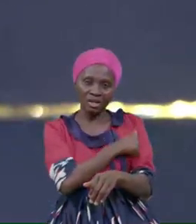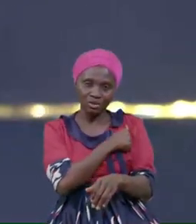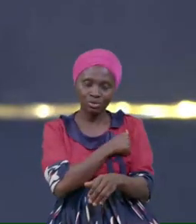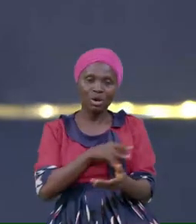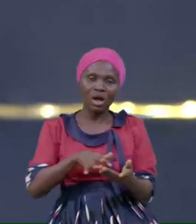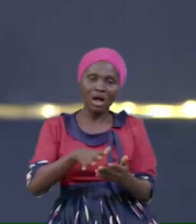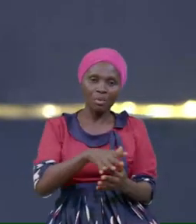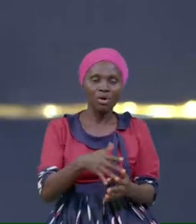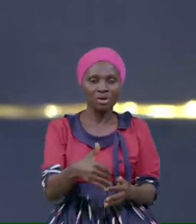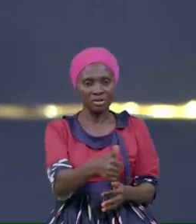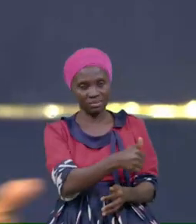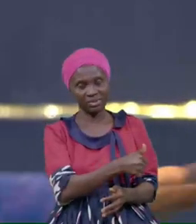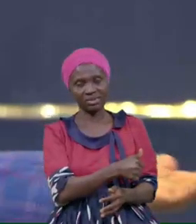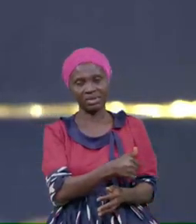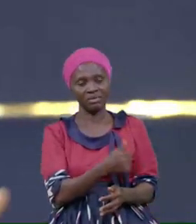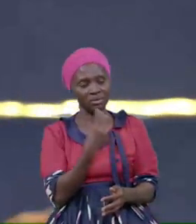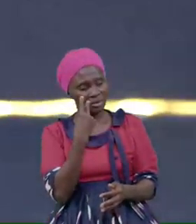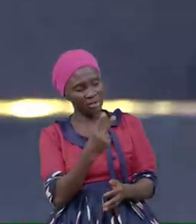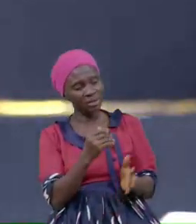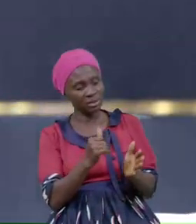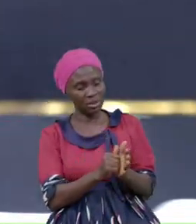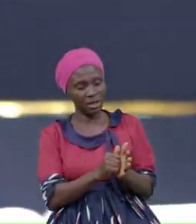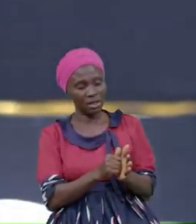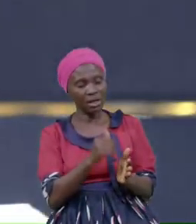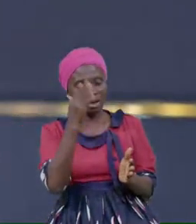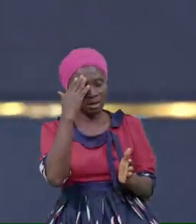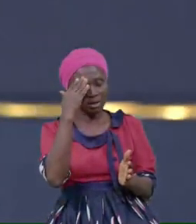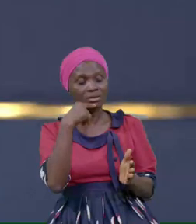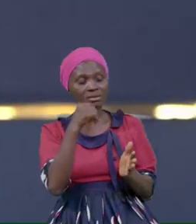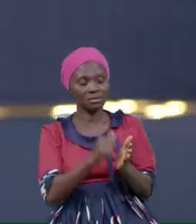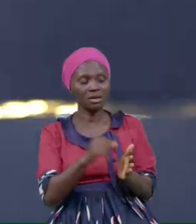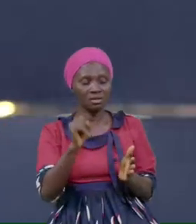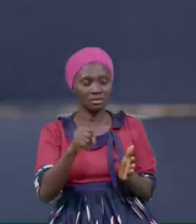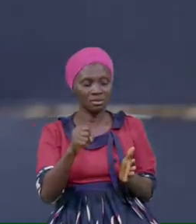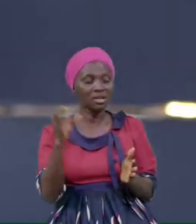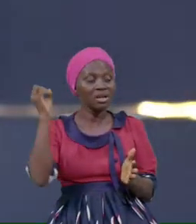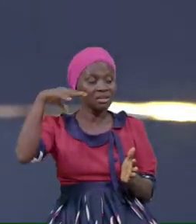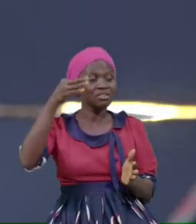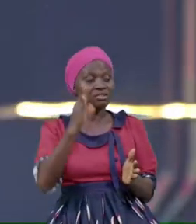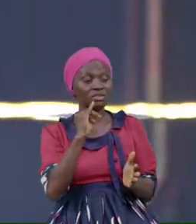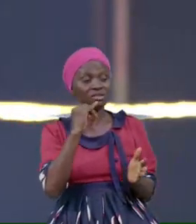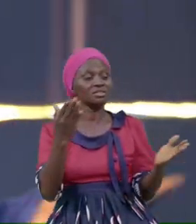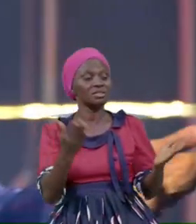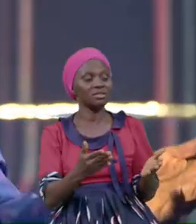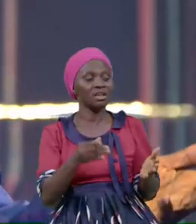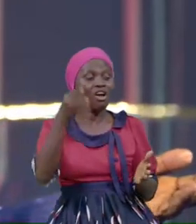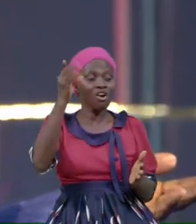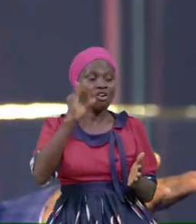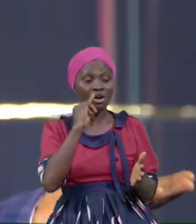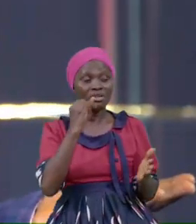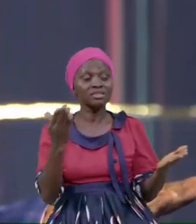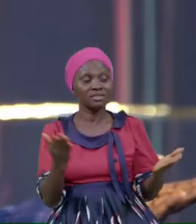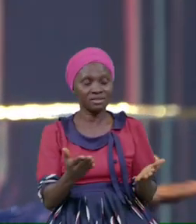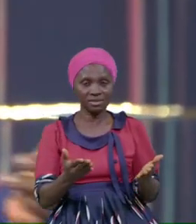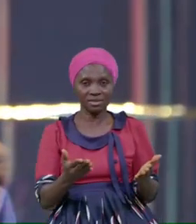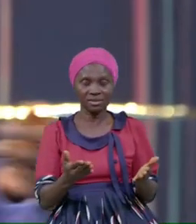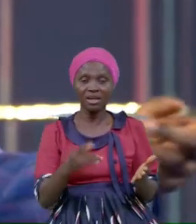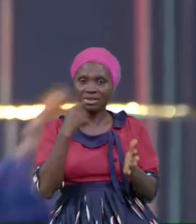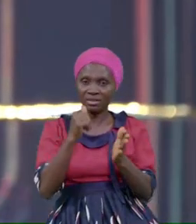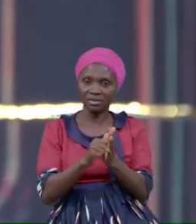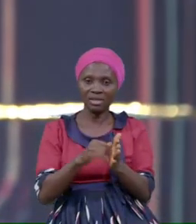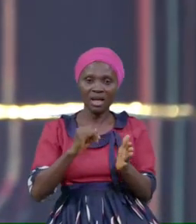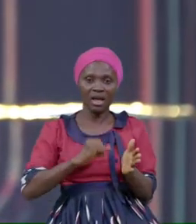about. God is on the throne. This one has happened, that one has happened. Their attitude to problems. They said, I'll take it to God, and I